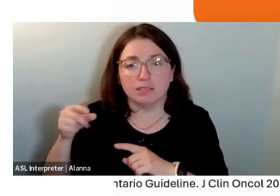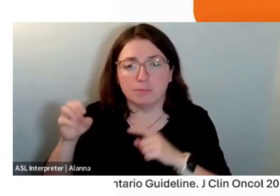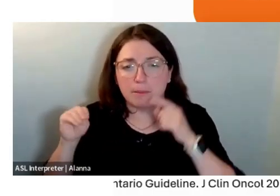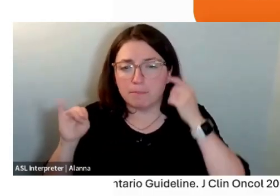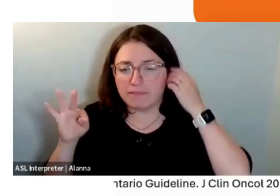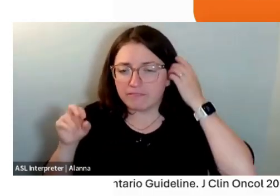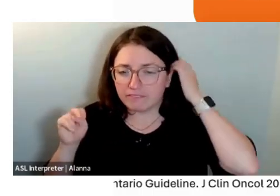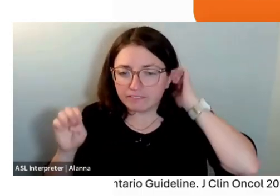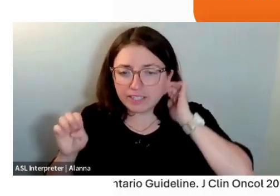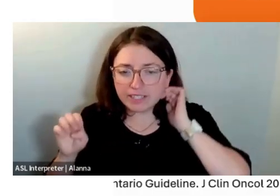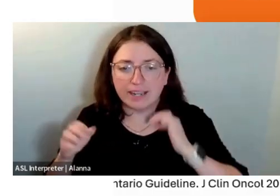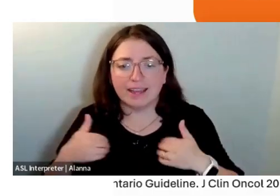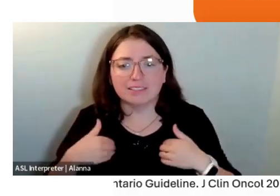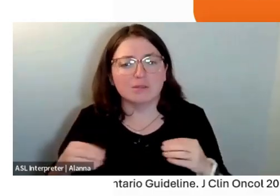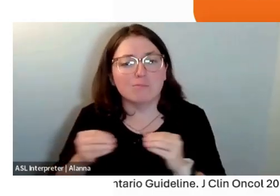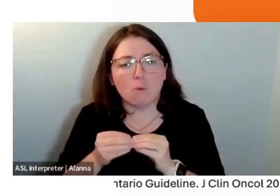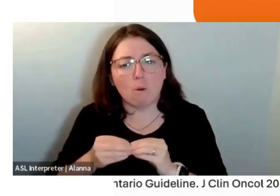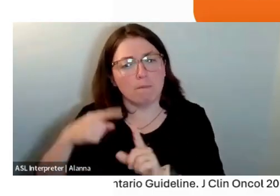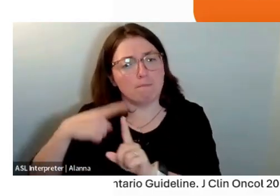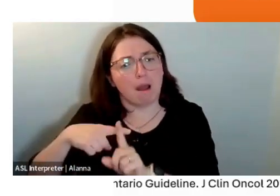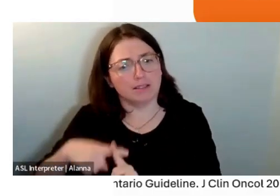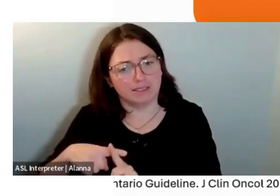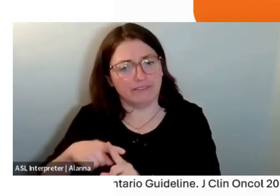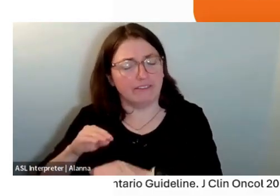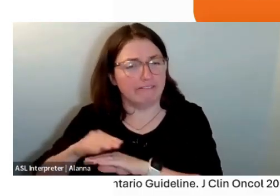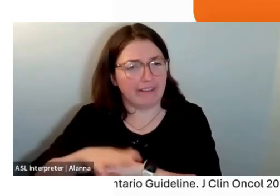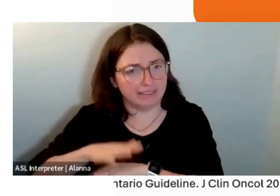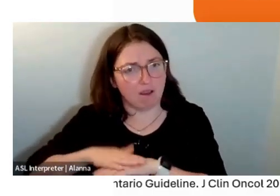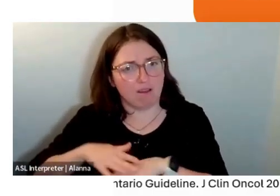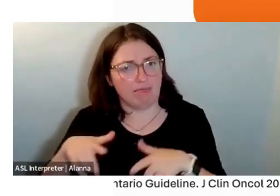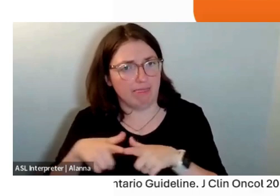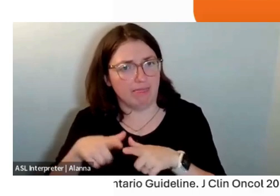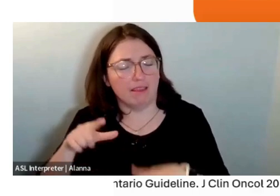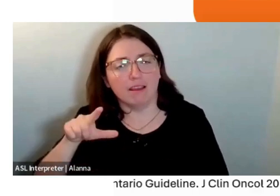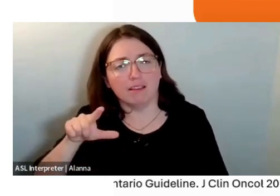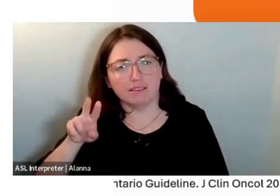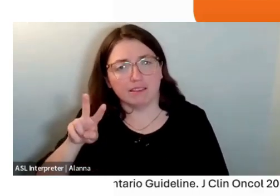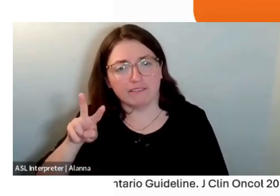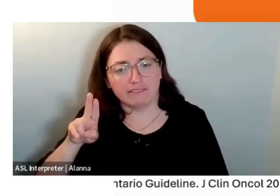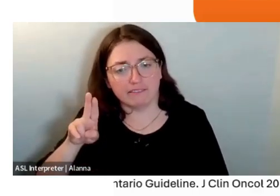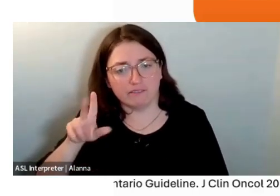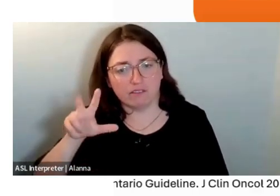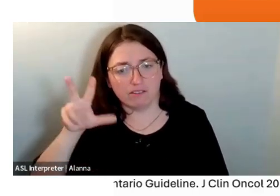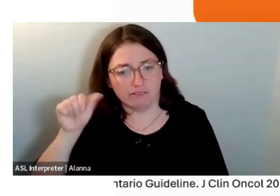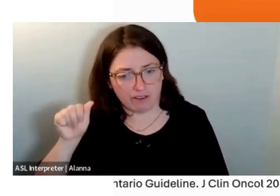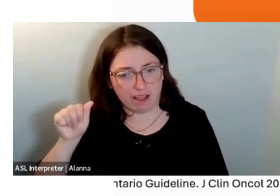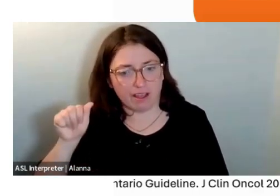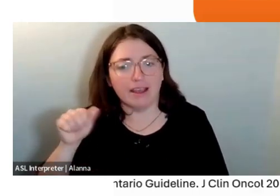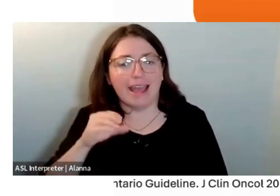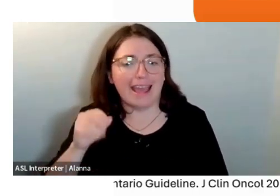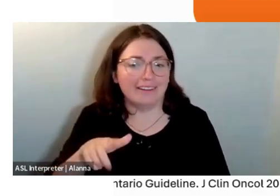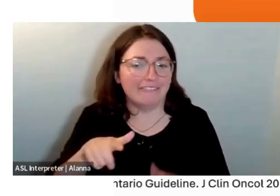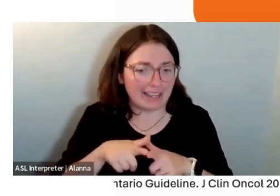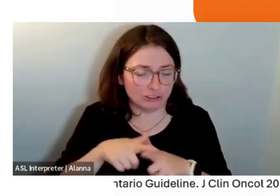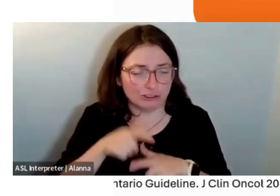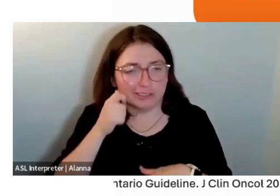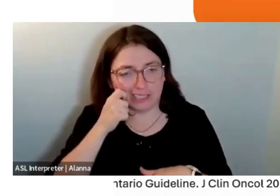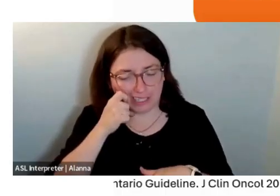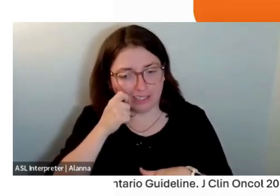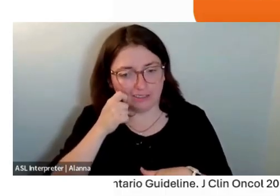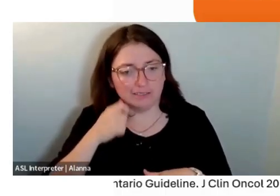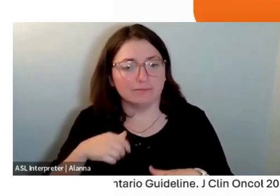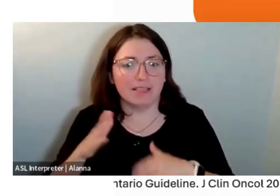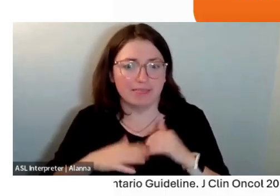are other similar medications. Lasofoxifene is another one that has been studied in breast